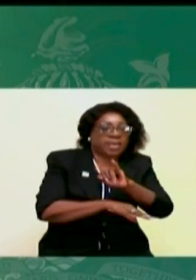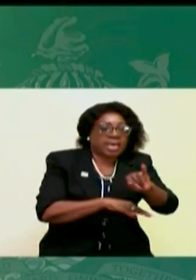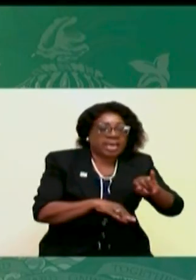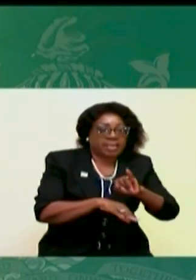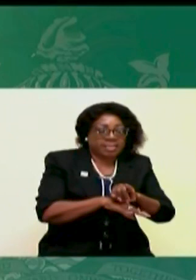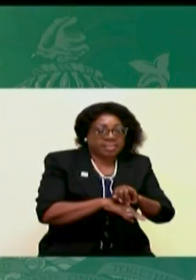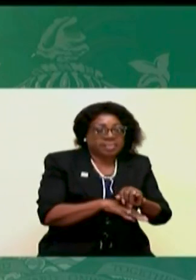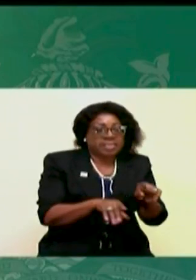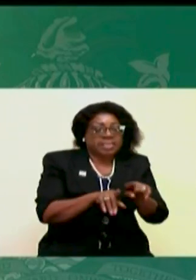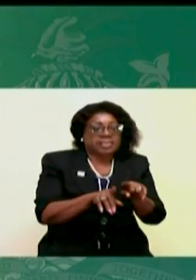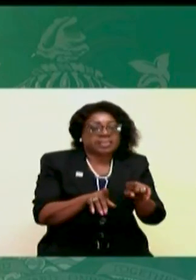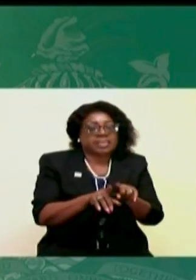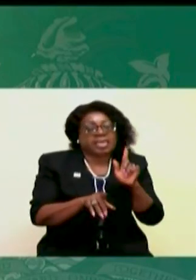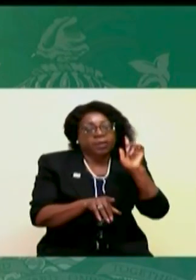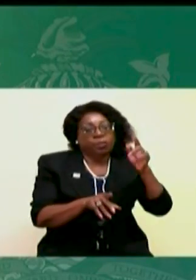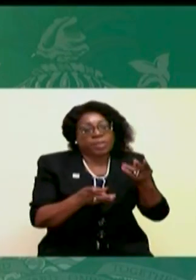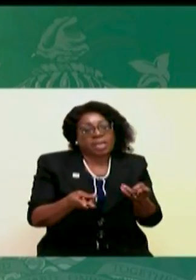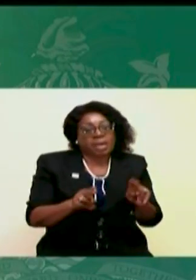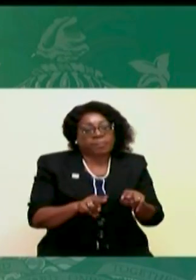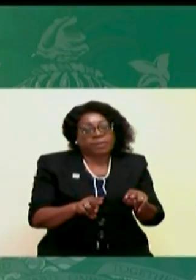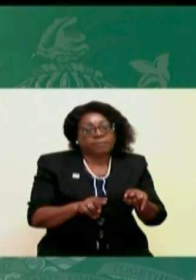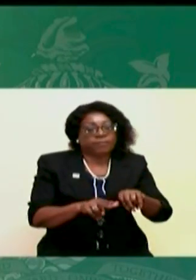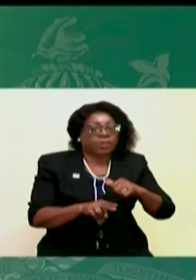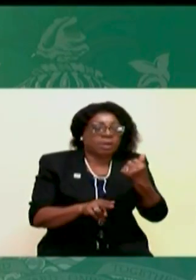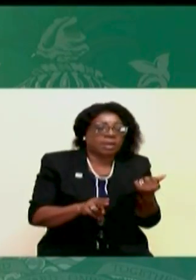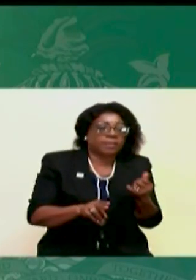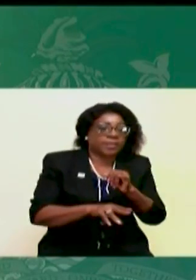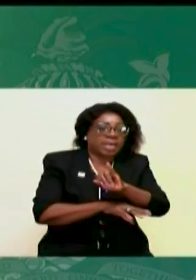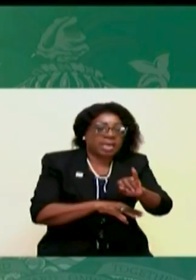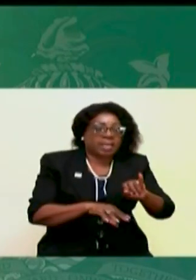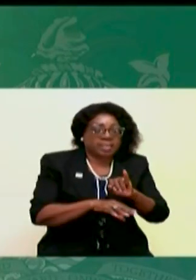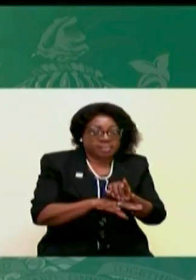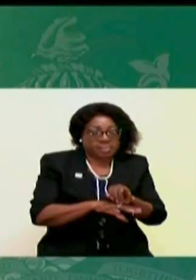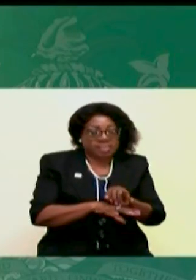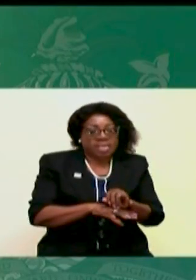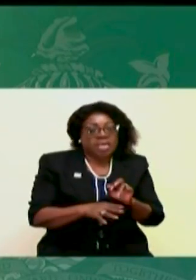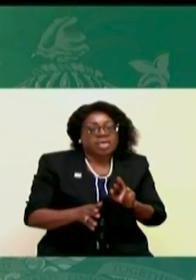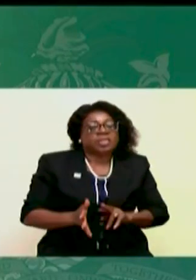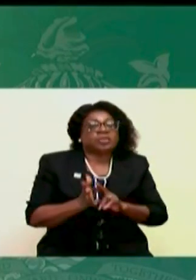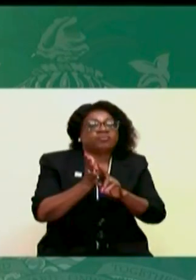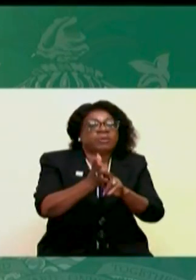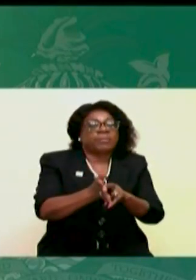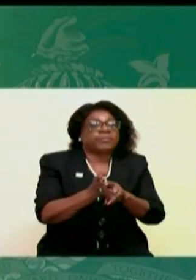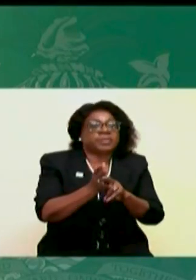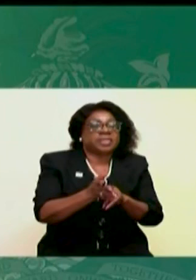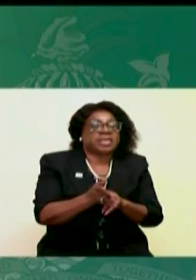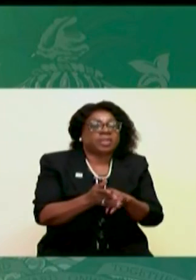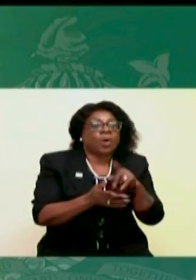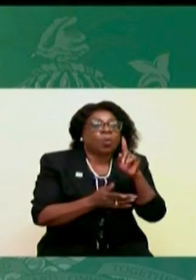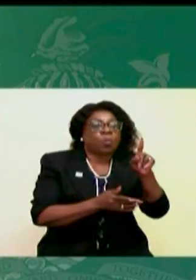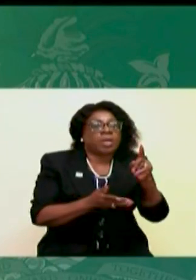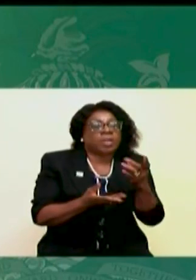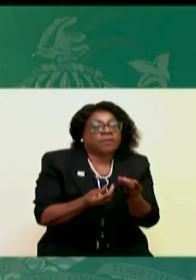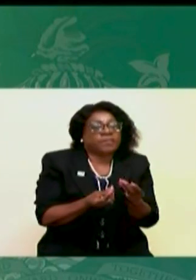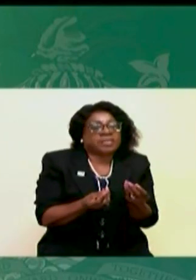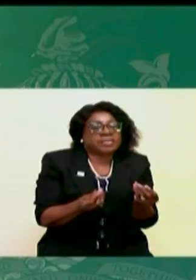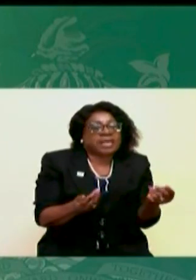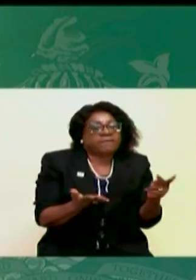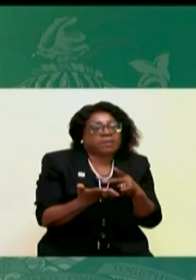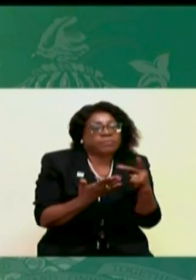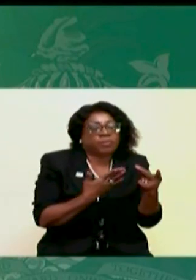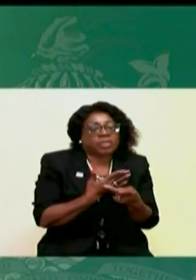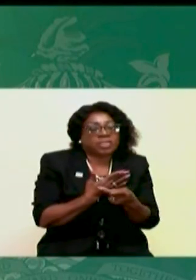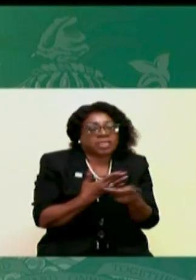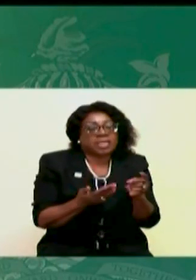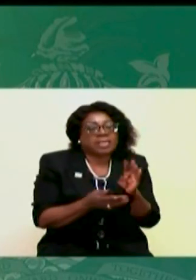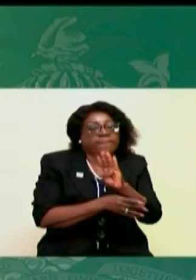given. This represents just one of the several important projects that BAMSI has invested over